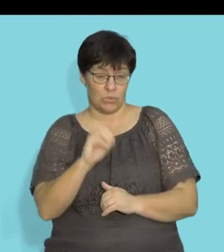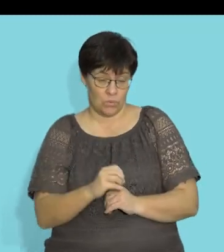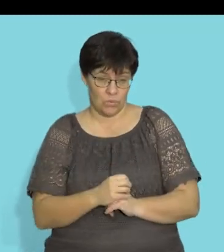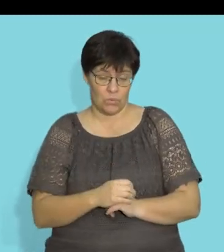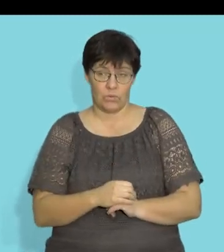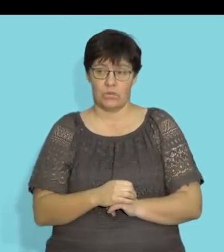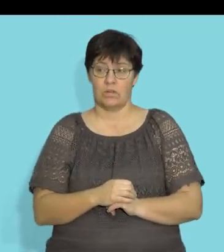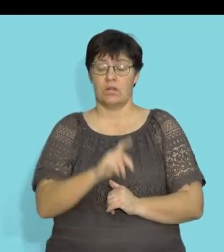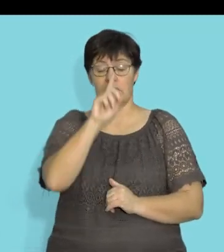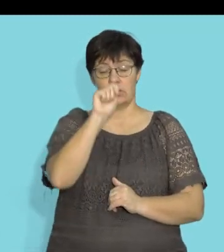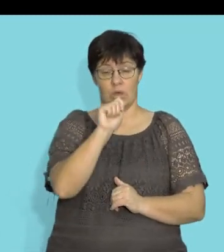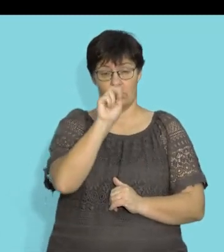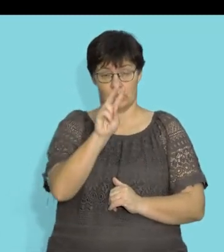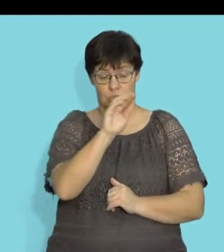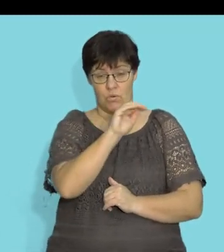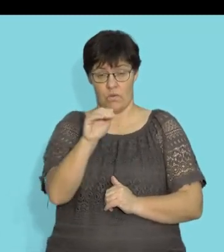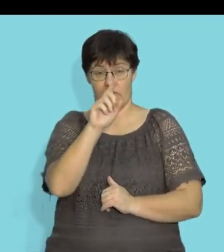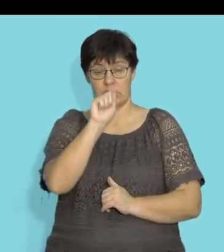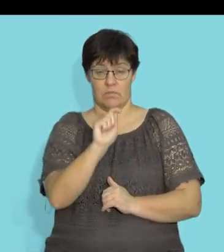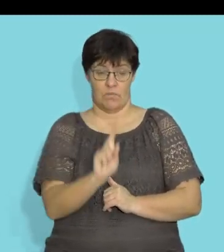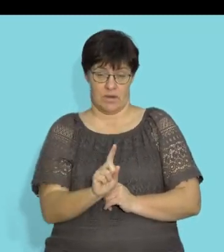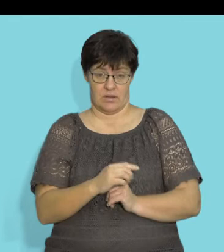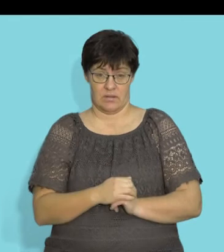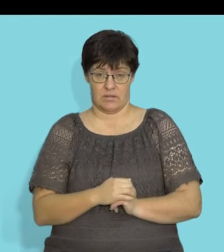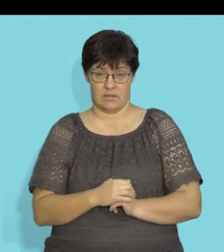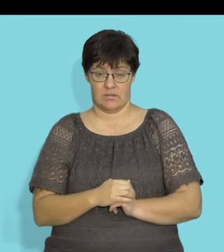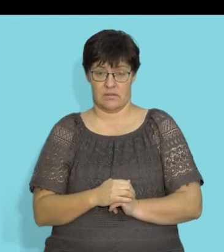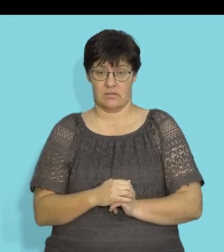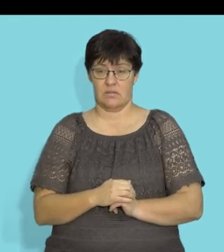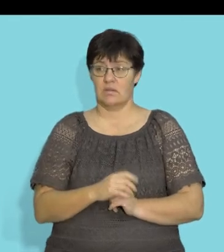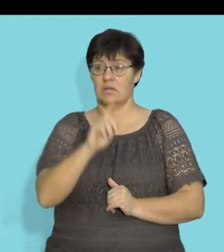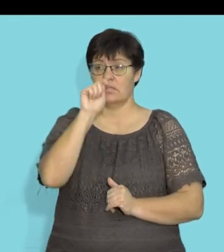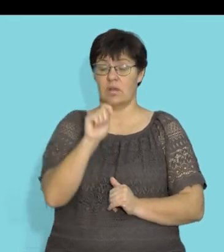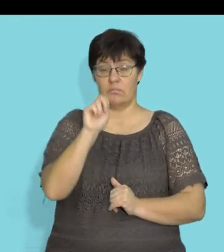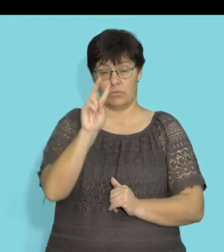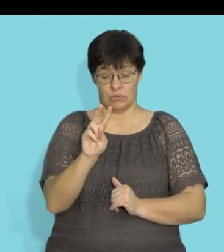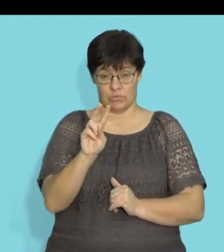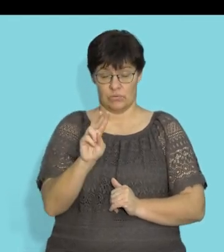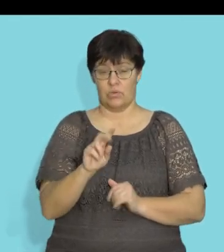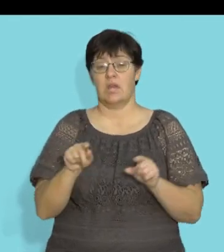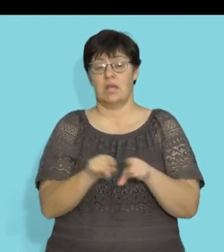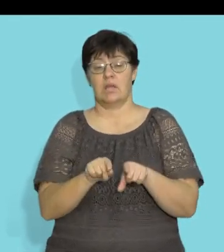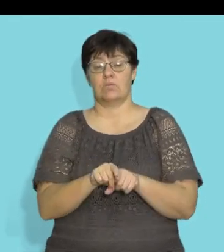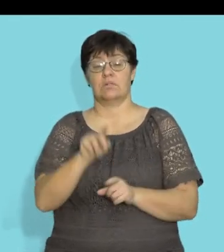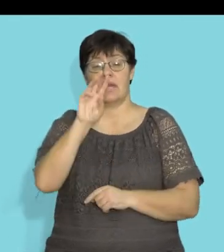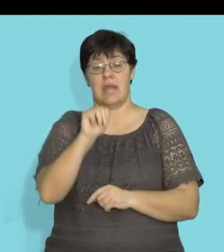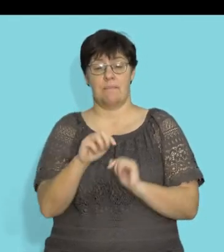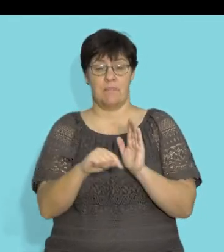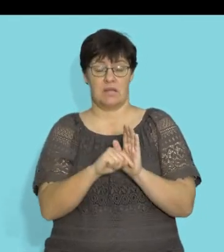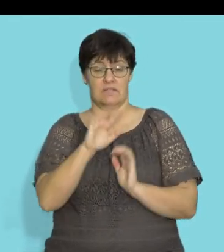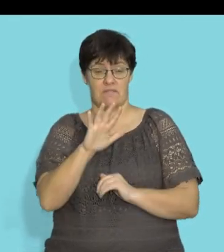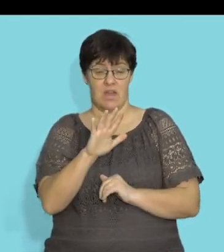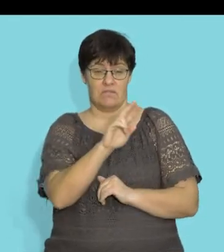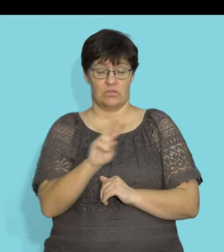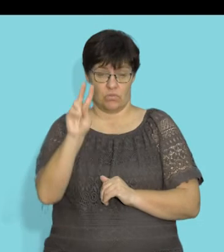is equal to term 2 over term 1. Term 2 is equal to m minus